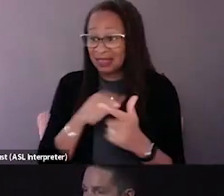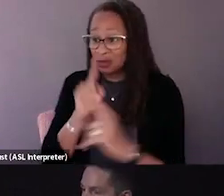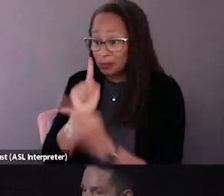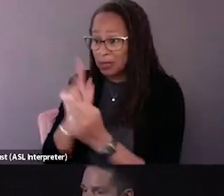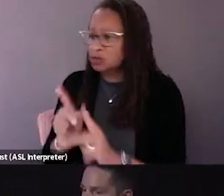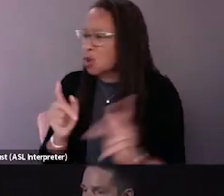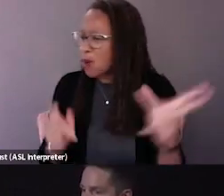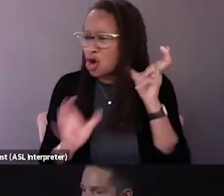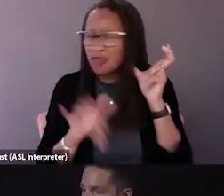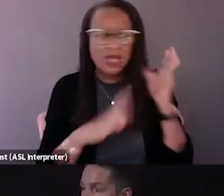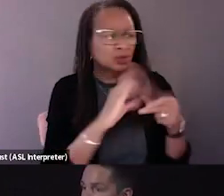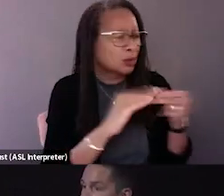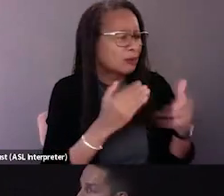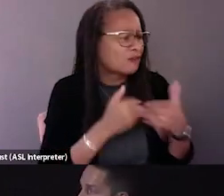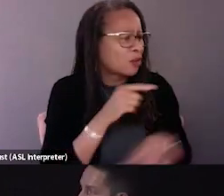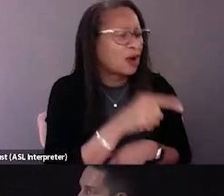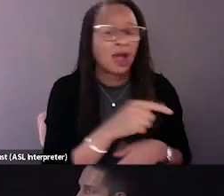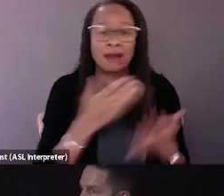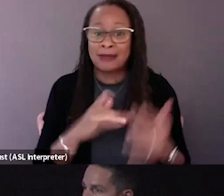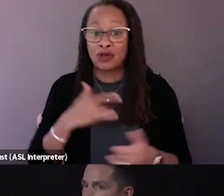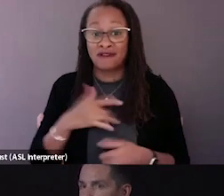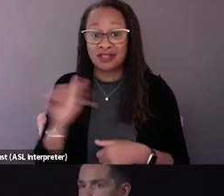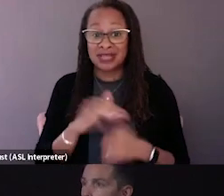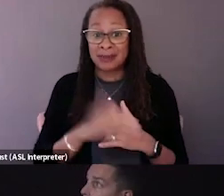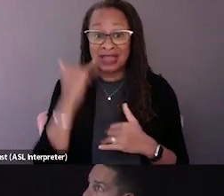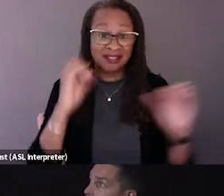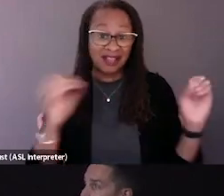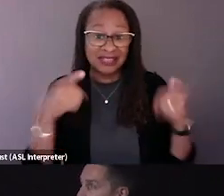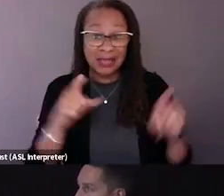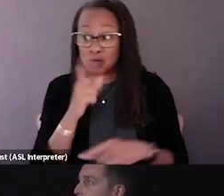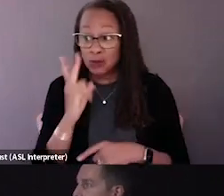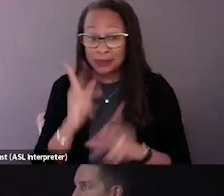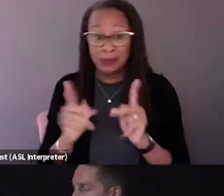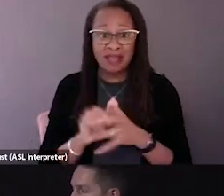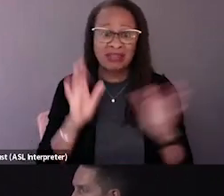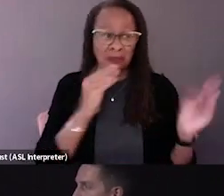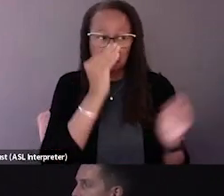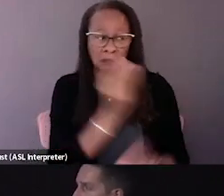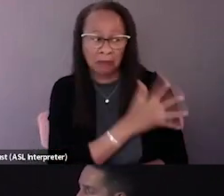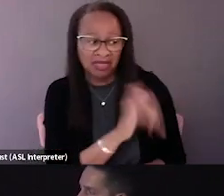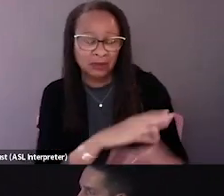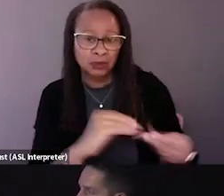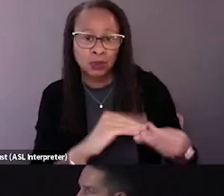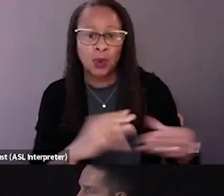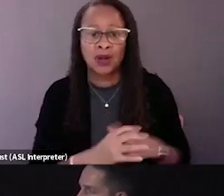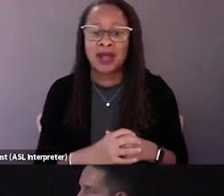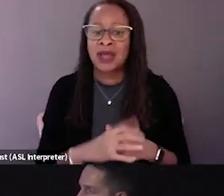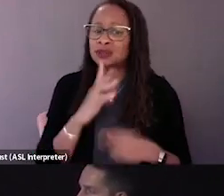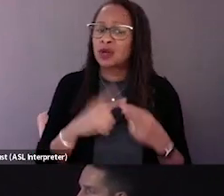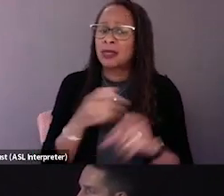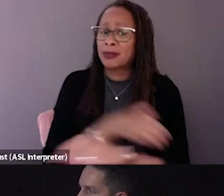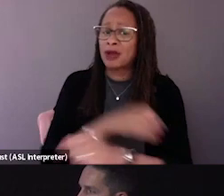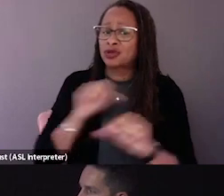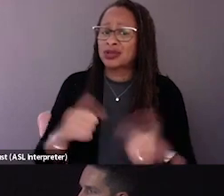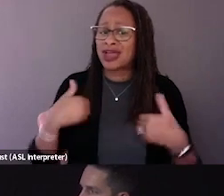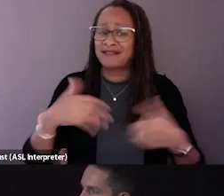impacted, you may not feel it the same. But talk about just the power that this kind of film can have in that space. Yeah, I mean, just to